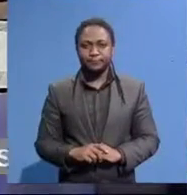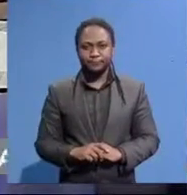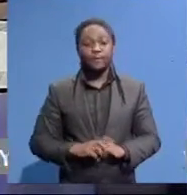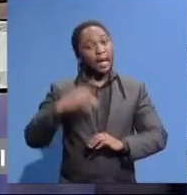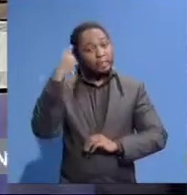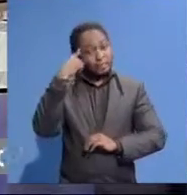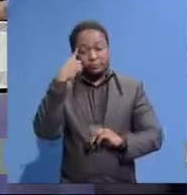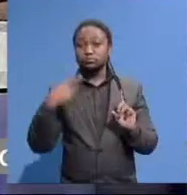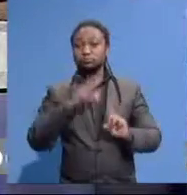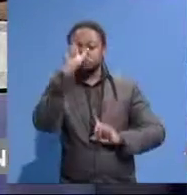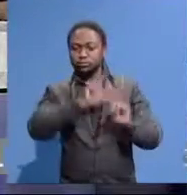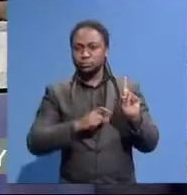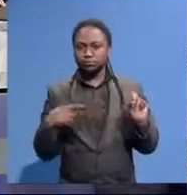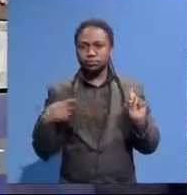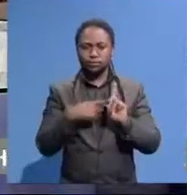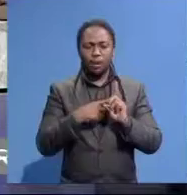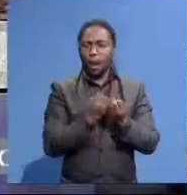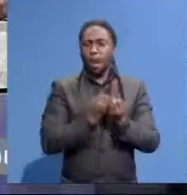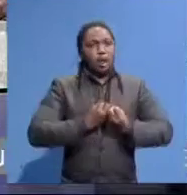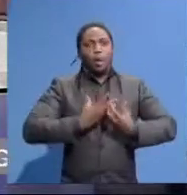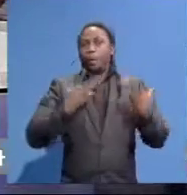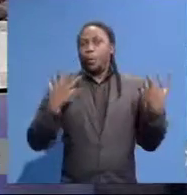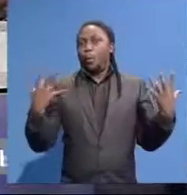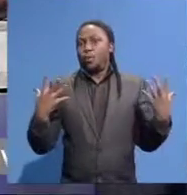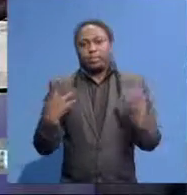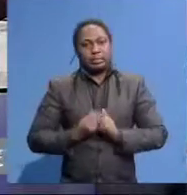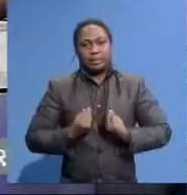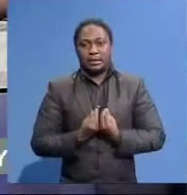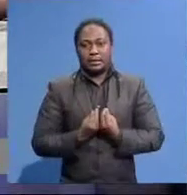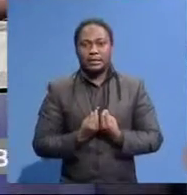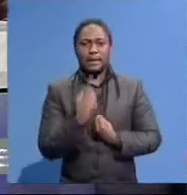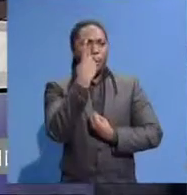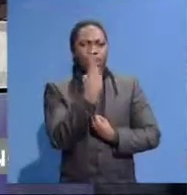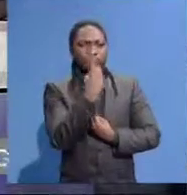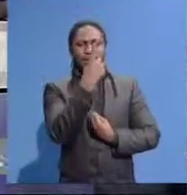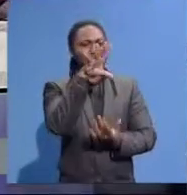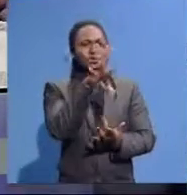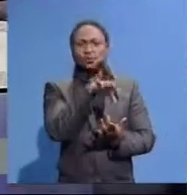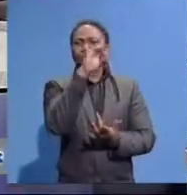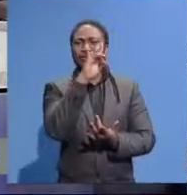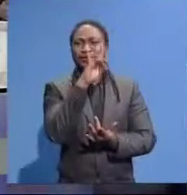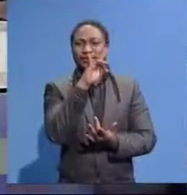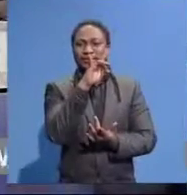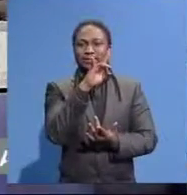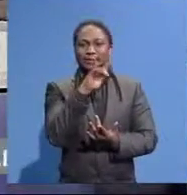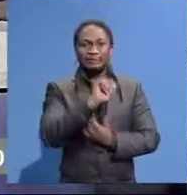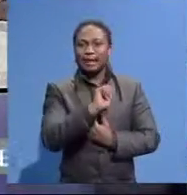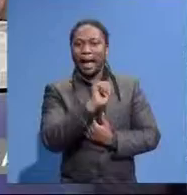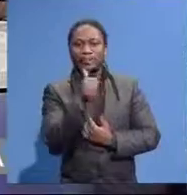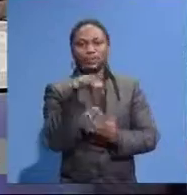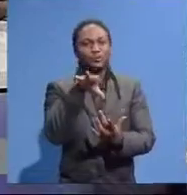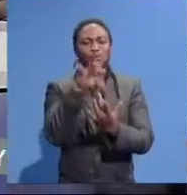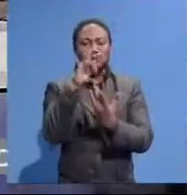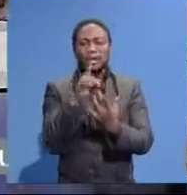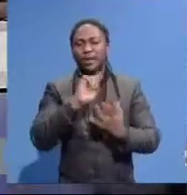about Madiba is that he's so vast as one person. So you can choose one aspect of him and take that a bit further. The other can choose to be a